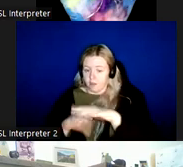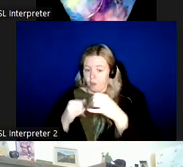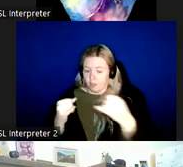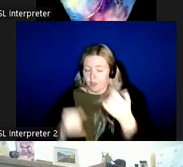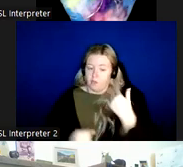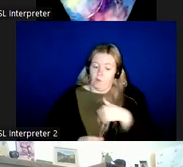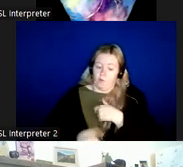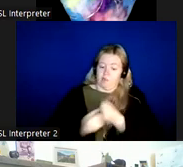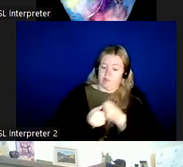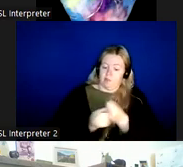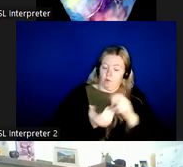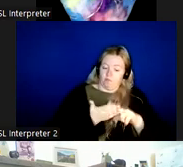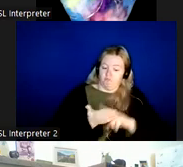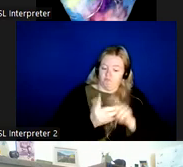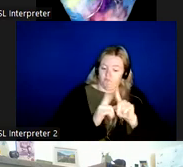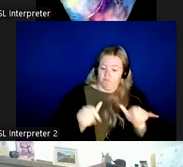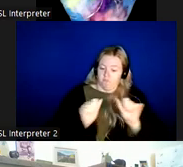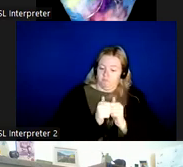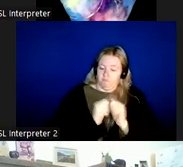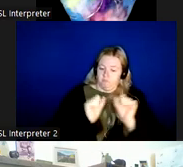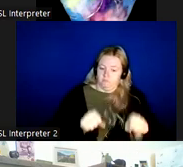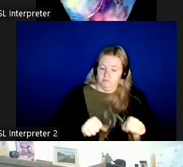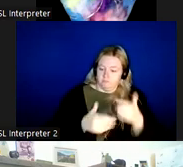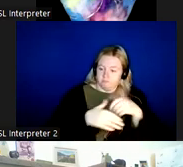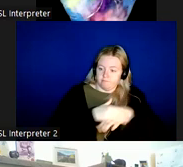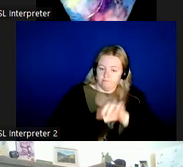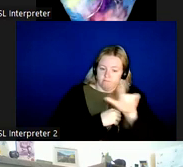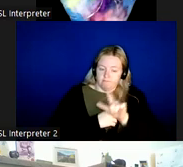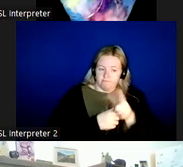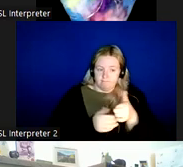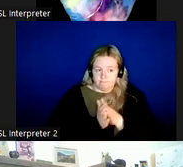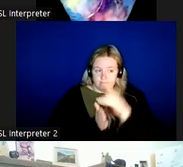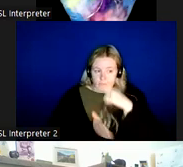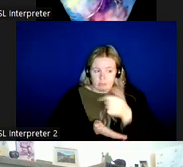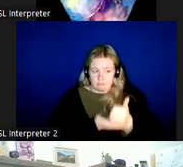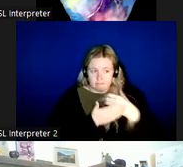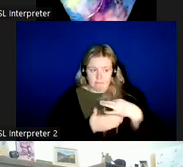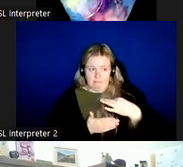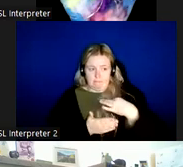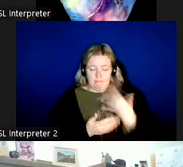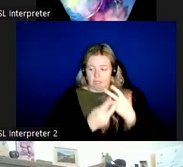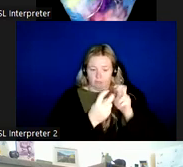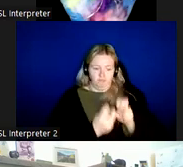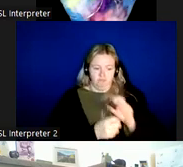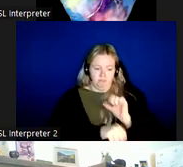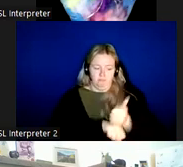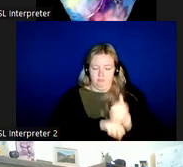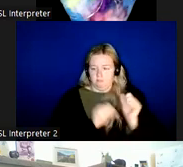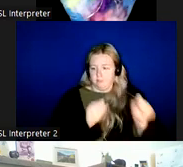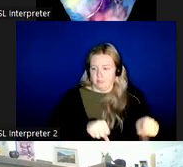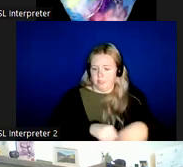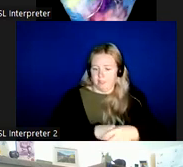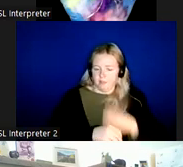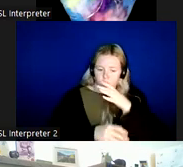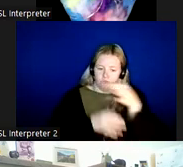form on our website, or drop into a branch and one of the libraries or librarians will be able to get you one and walk you